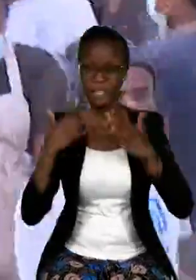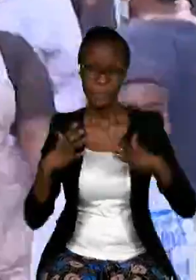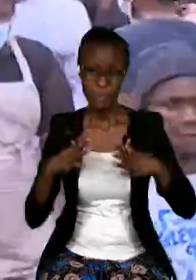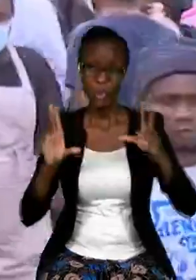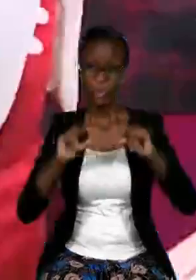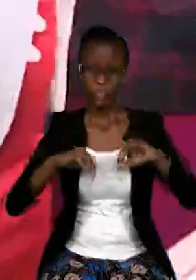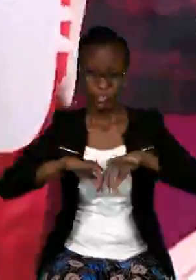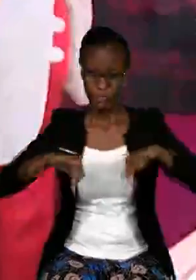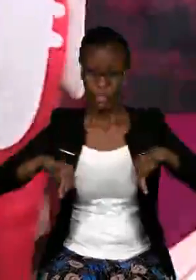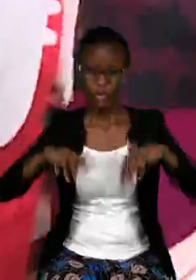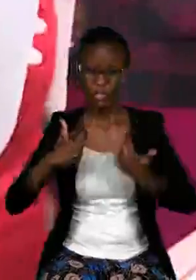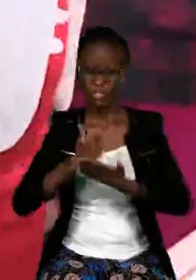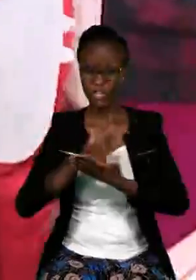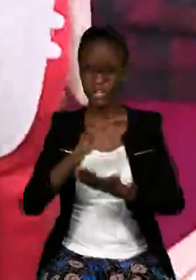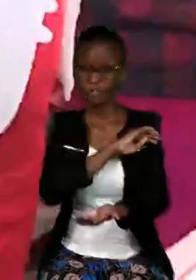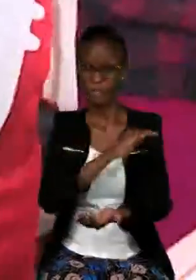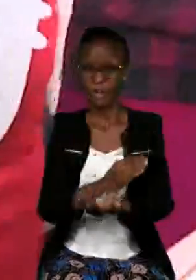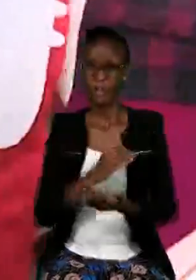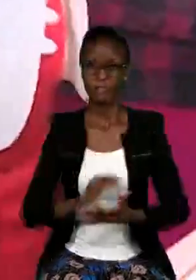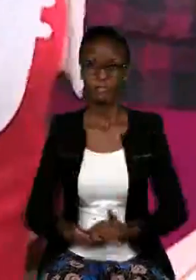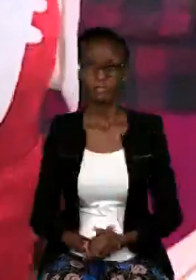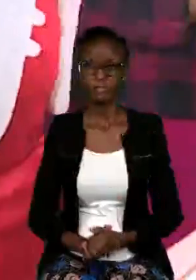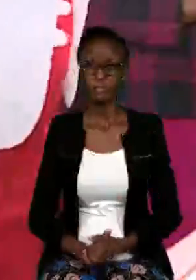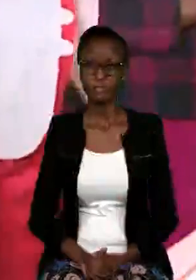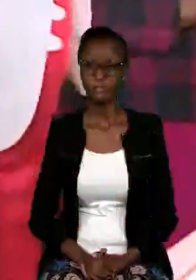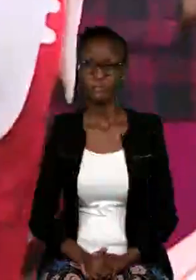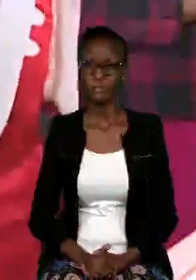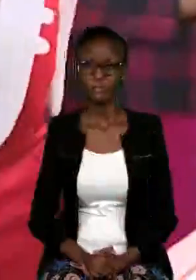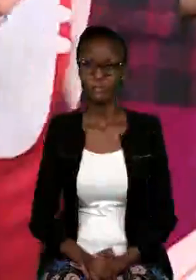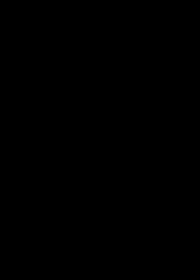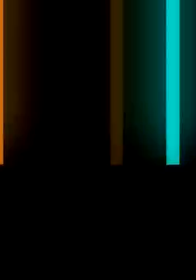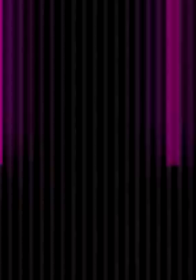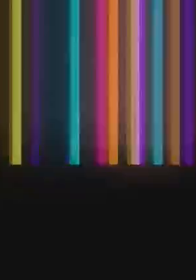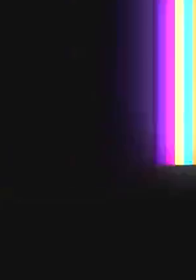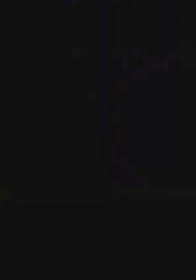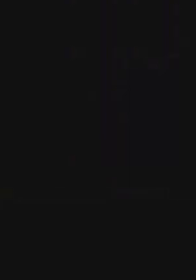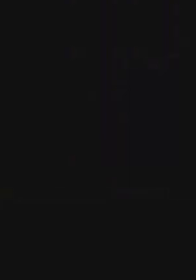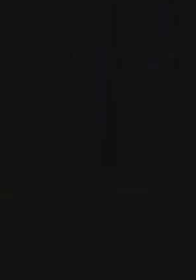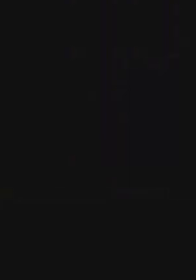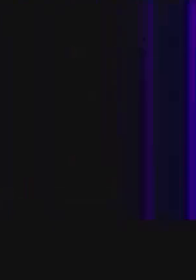division of power. Flora Limuki, Switch TV.